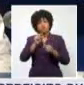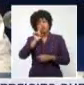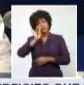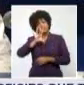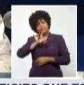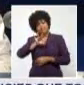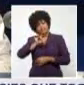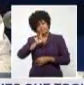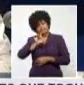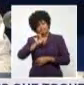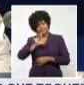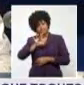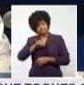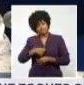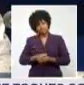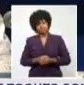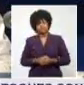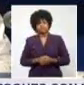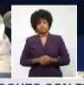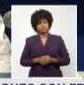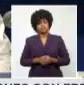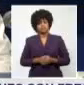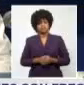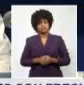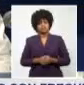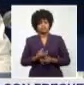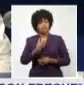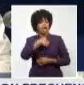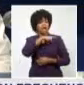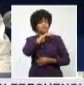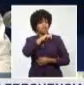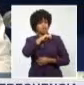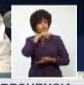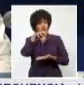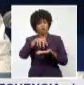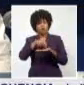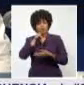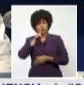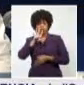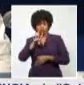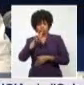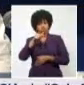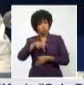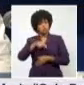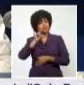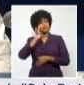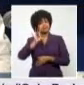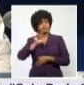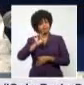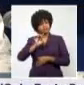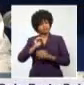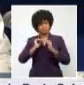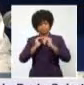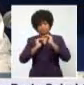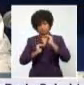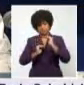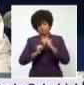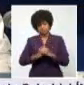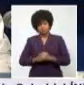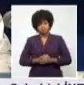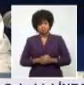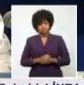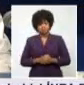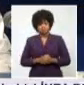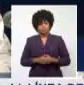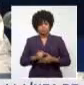Cuba is now in the 15th place, and this is a discrete improvement. Yesterday